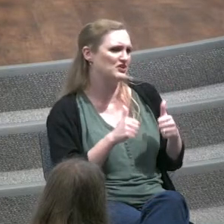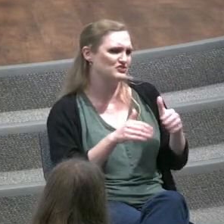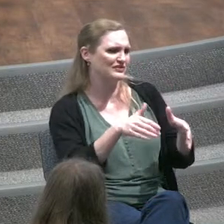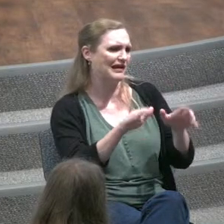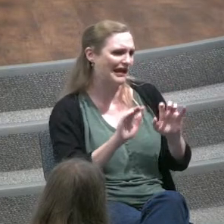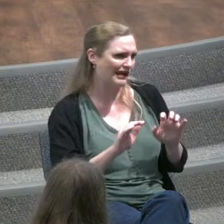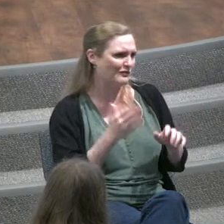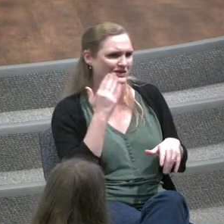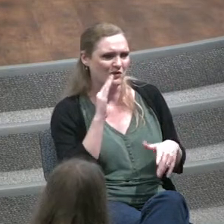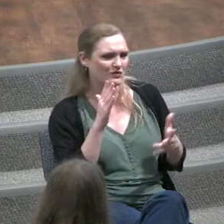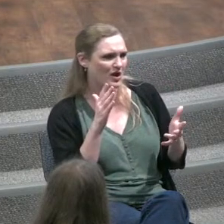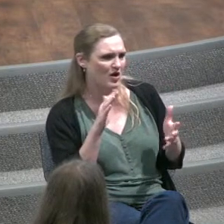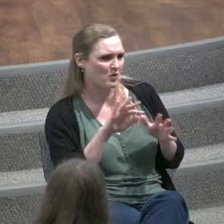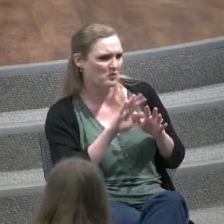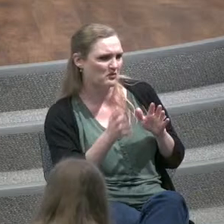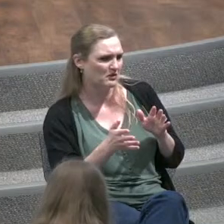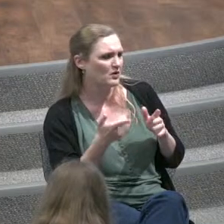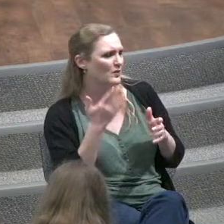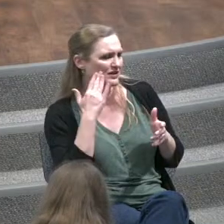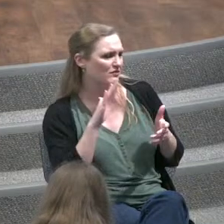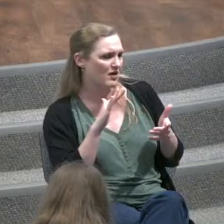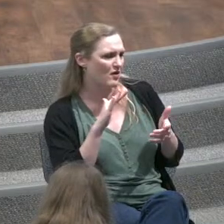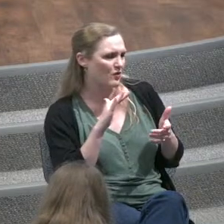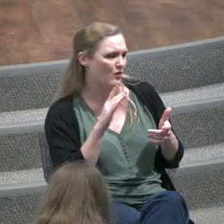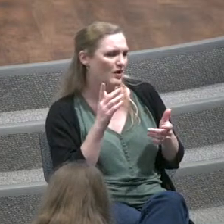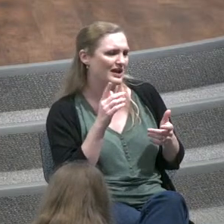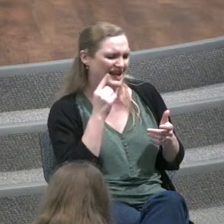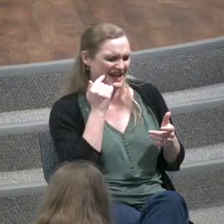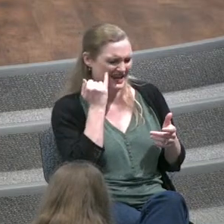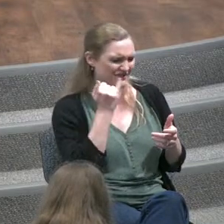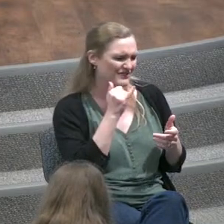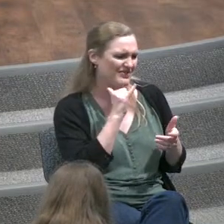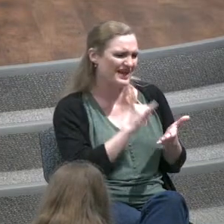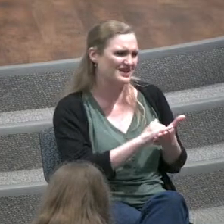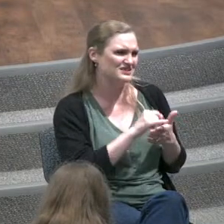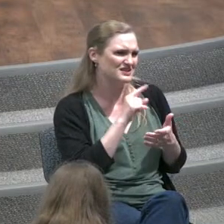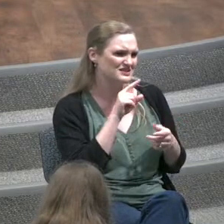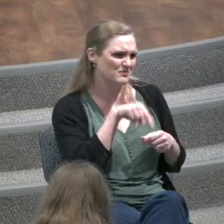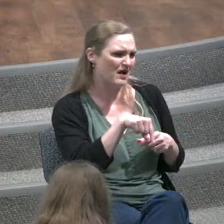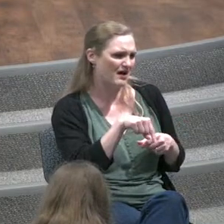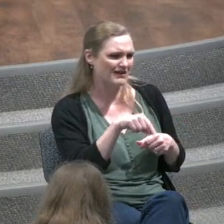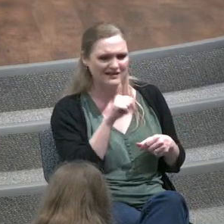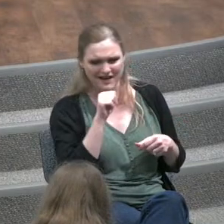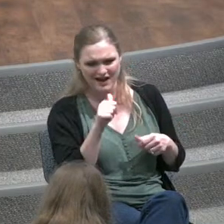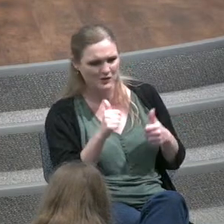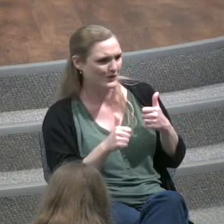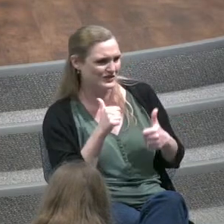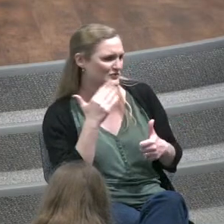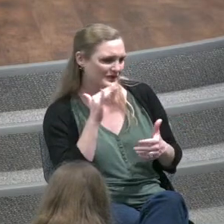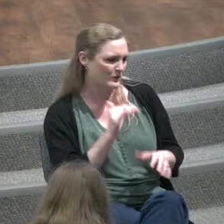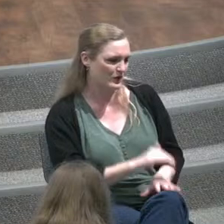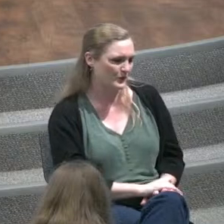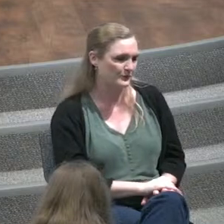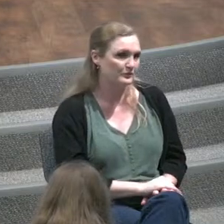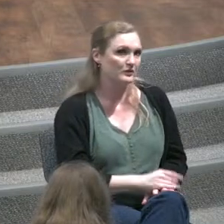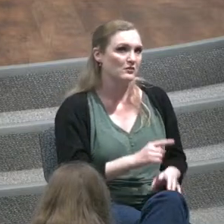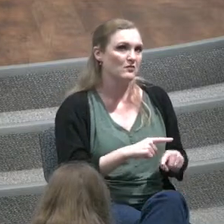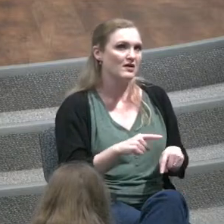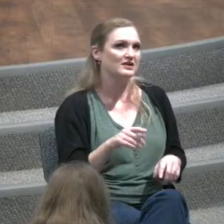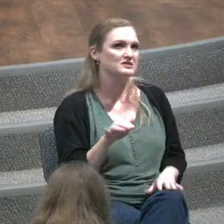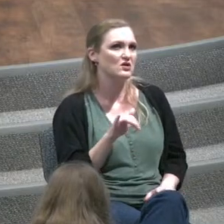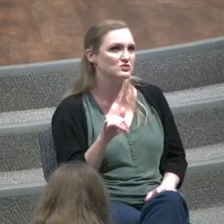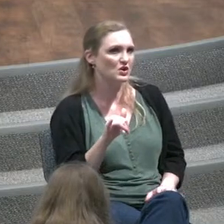have no way of knowing whether that is the spot or not, most likely not. But it's